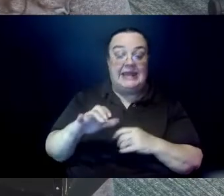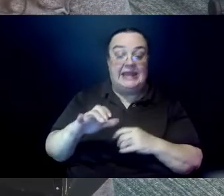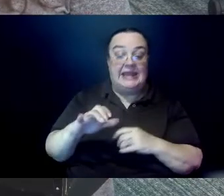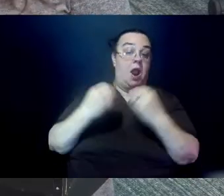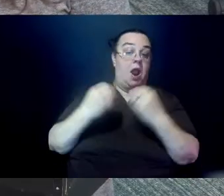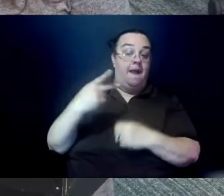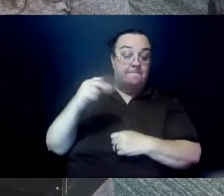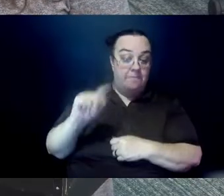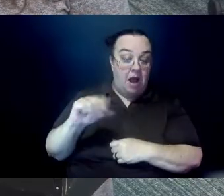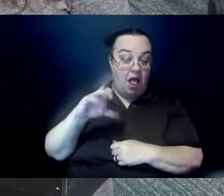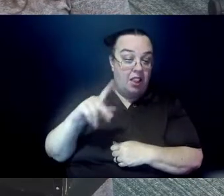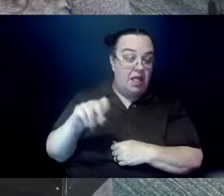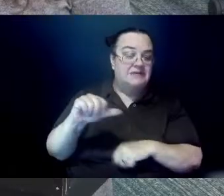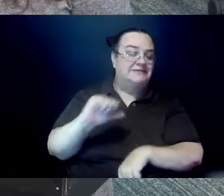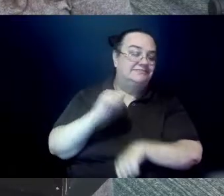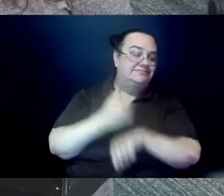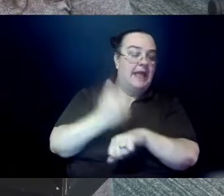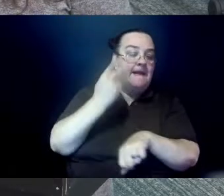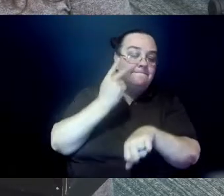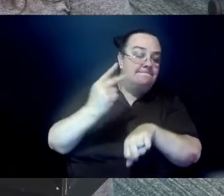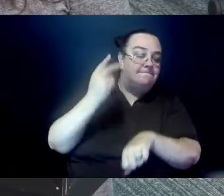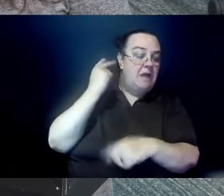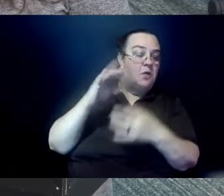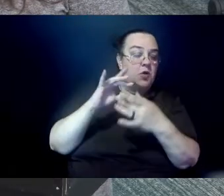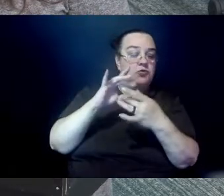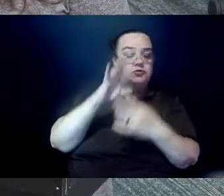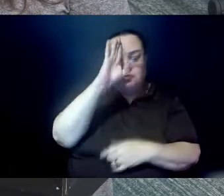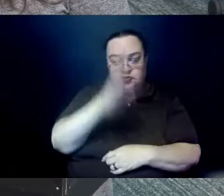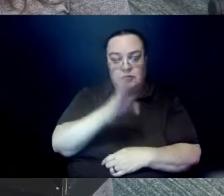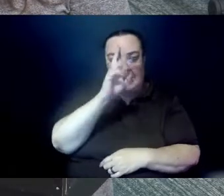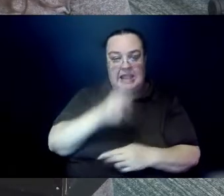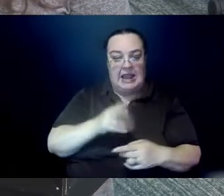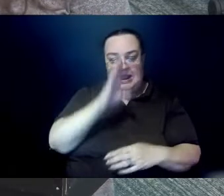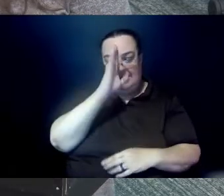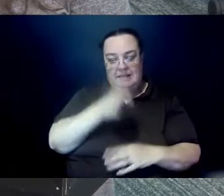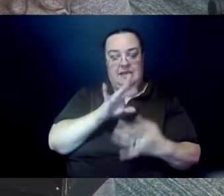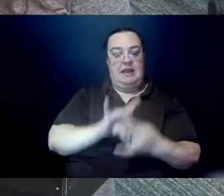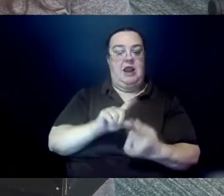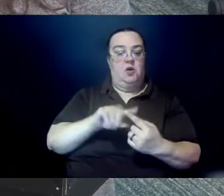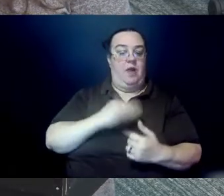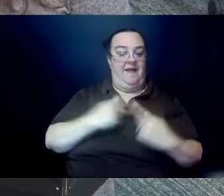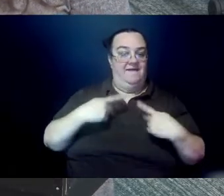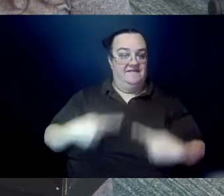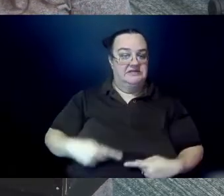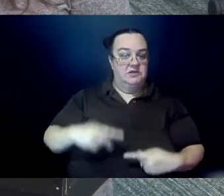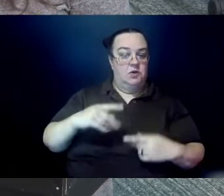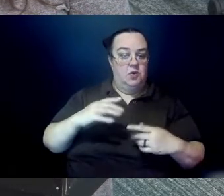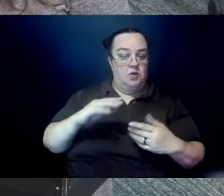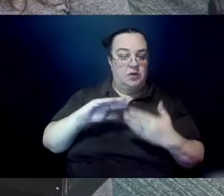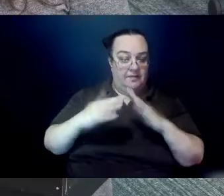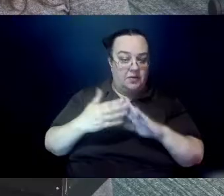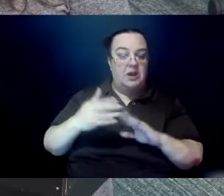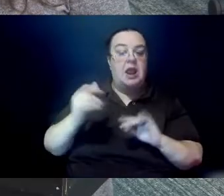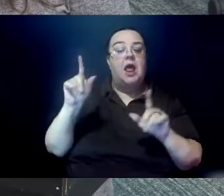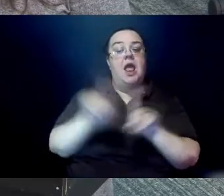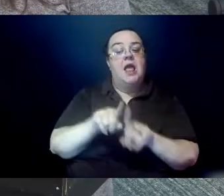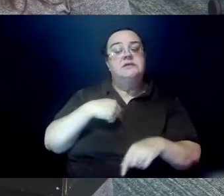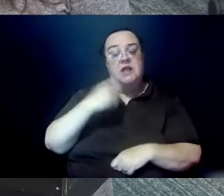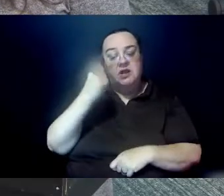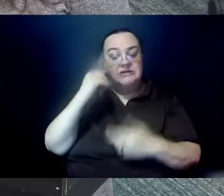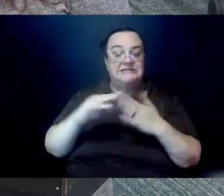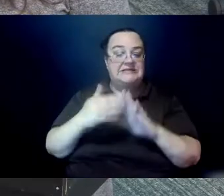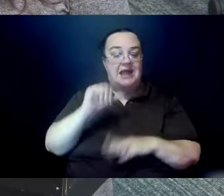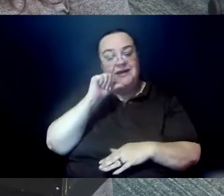physical community. As I understand, the town is not trying to make money off of our residents. Rather, the cost of public works